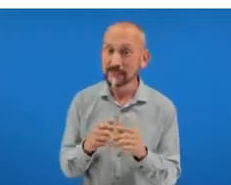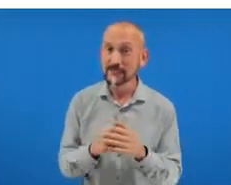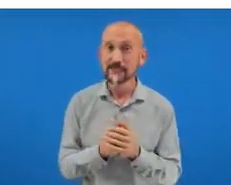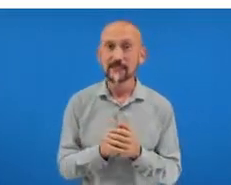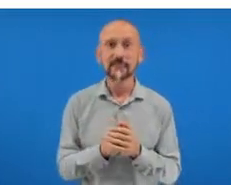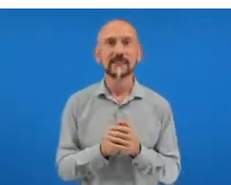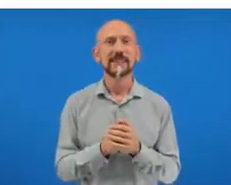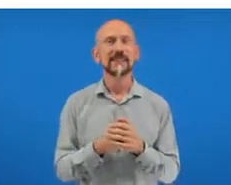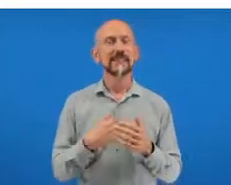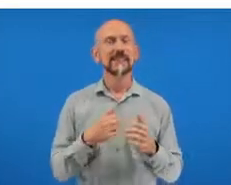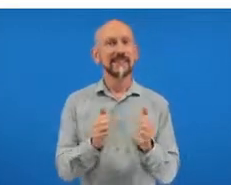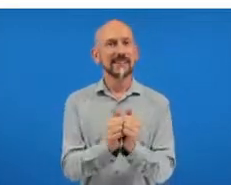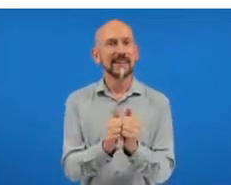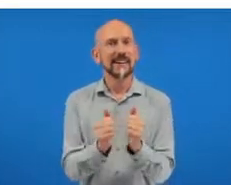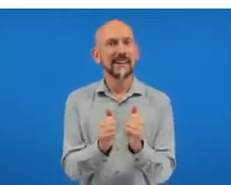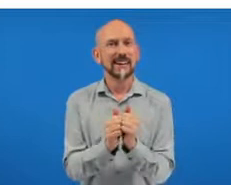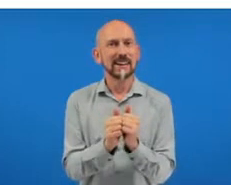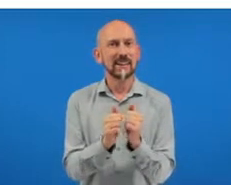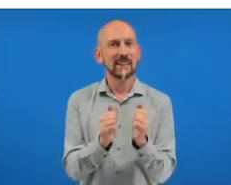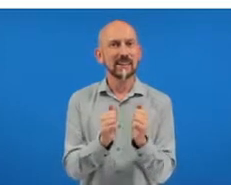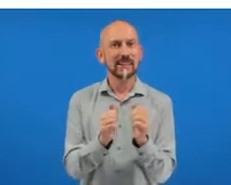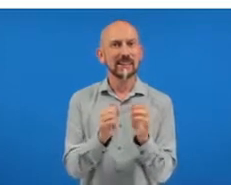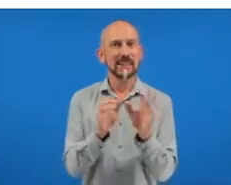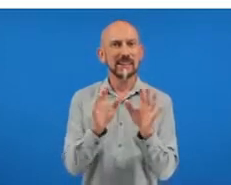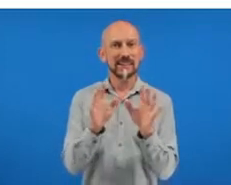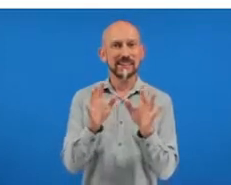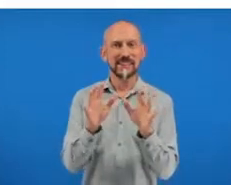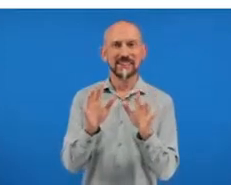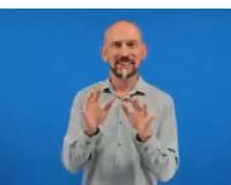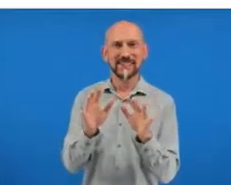Yeah, I completely Thanks. agree with everything I wonder that's whether I been can come said. back to one particular.